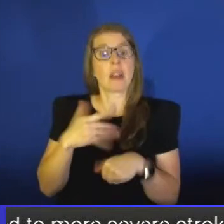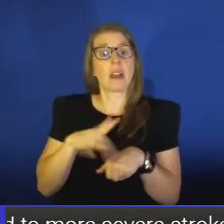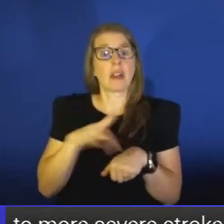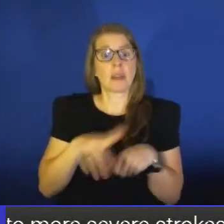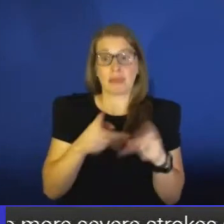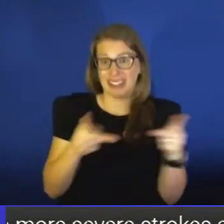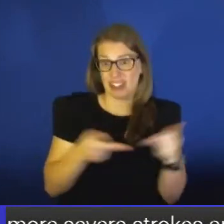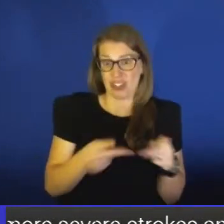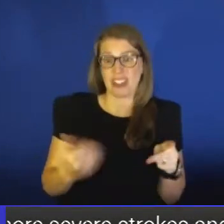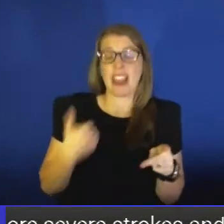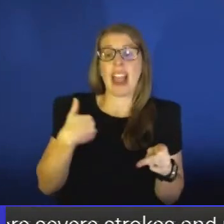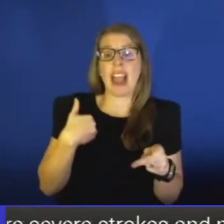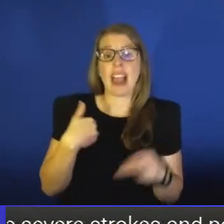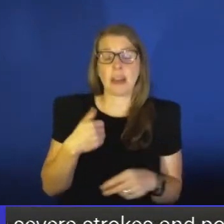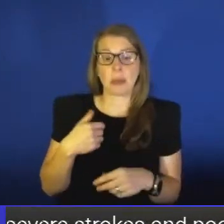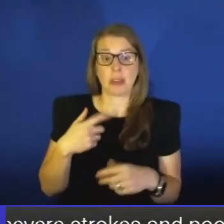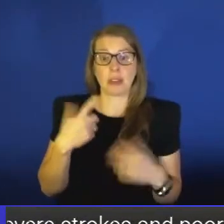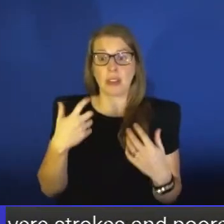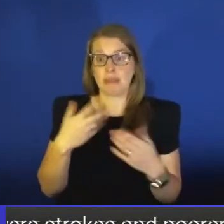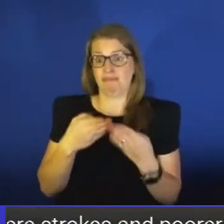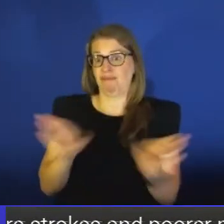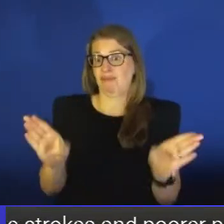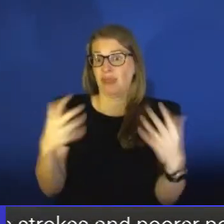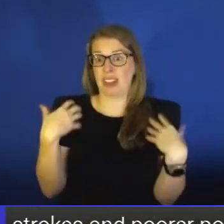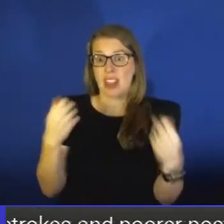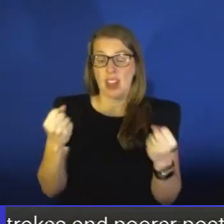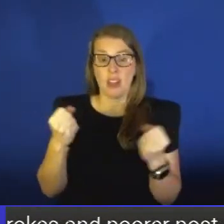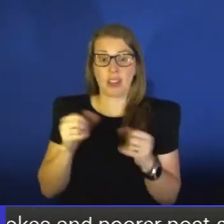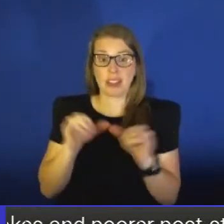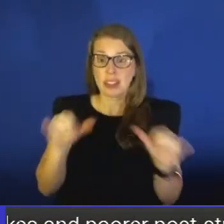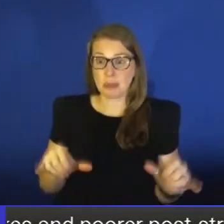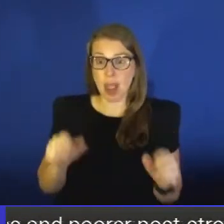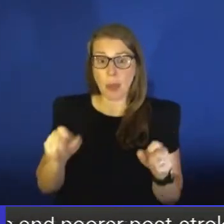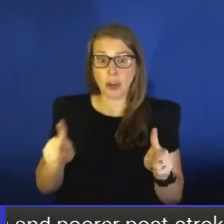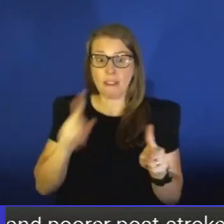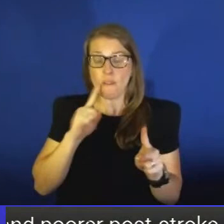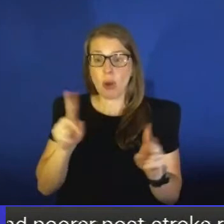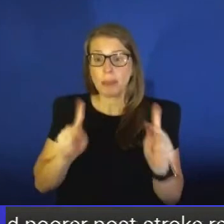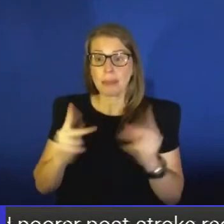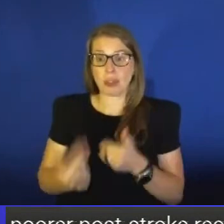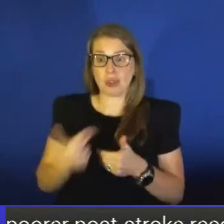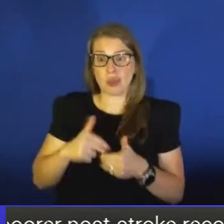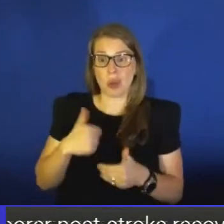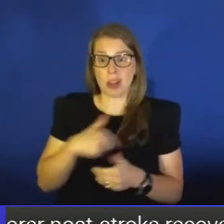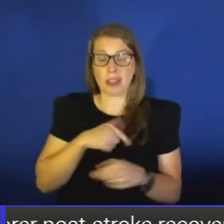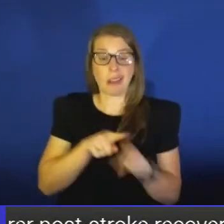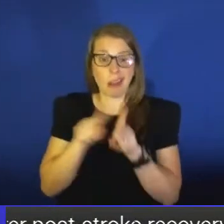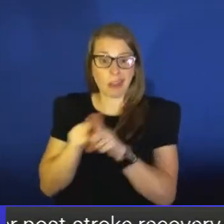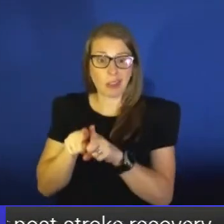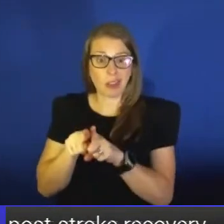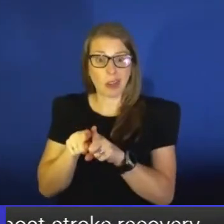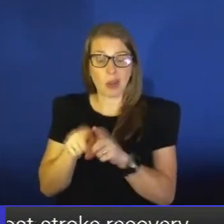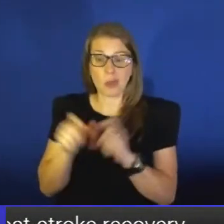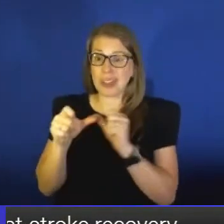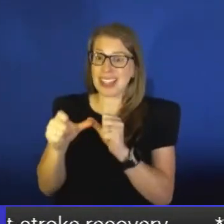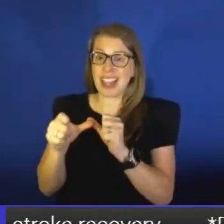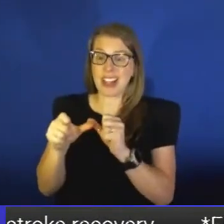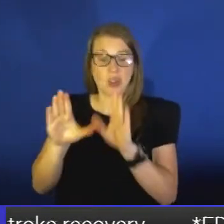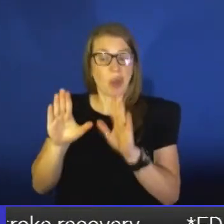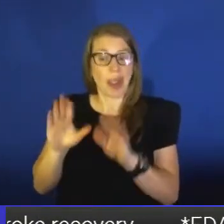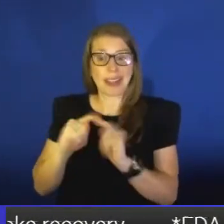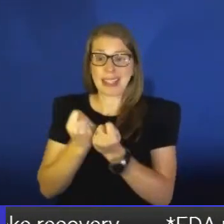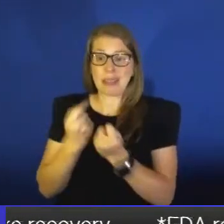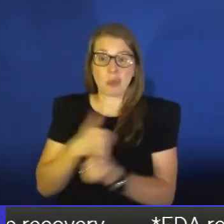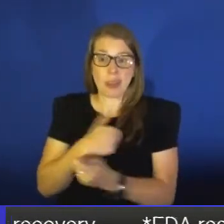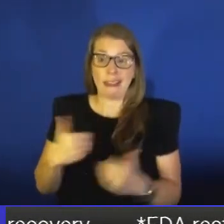some growth in our health system. So, of course, opportunities for people to come join us. We also want to make sure we retain all the great team that we have, because